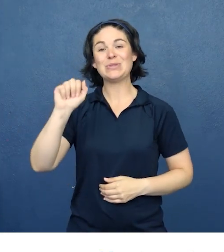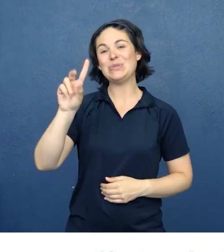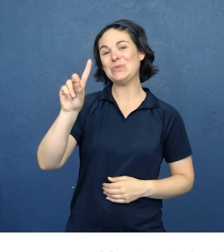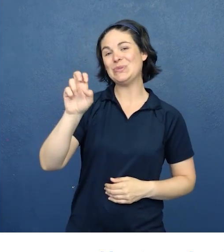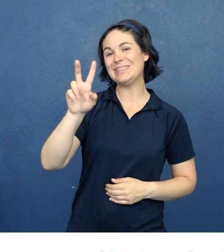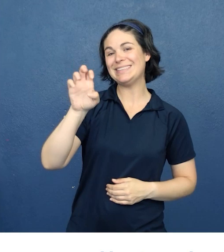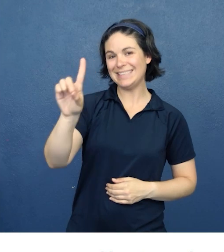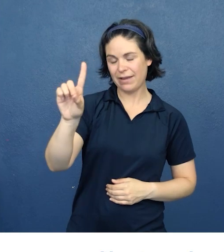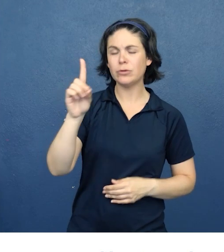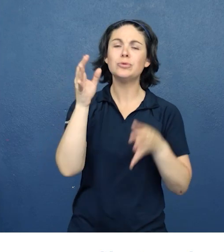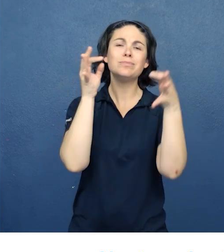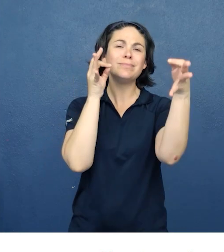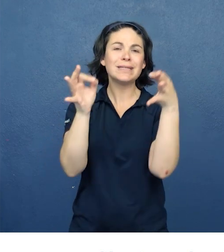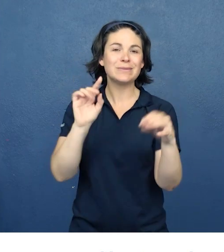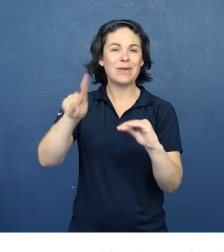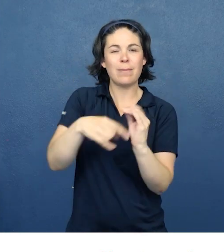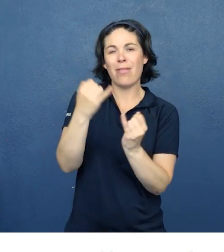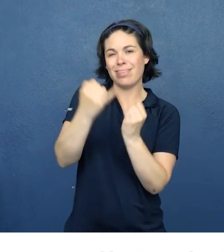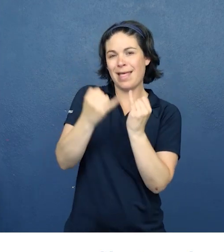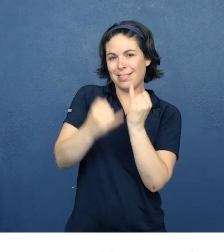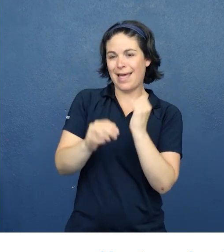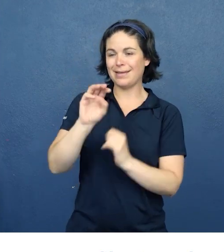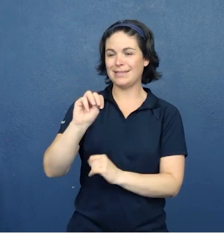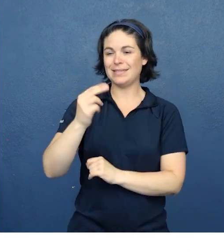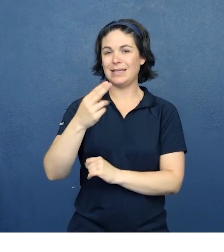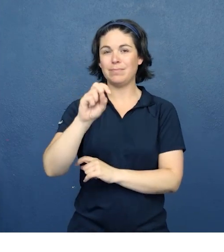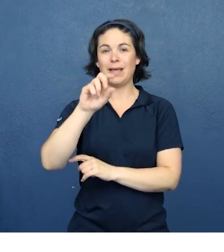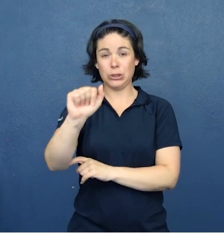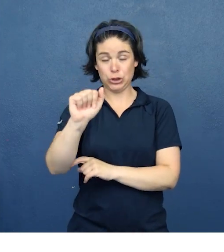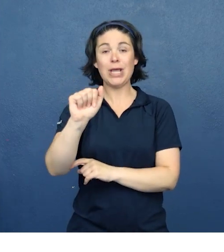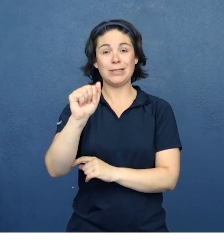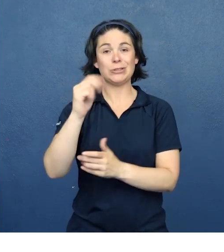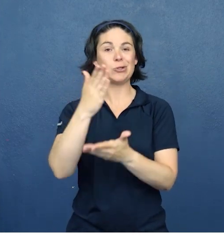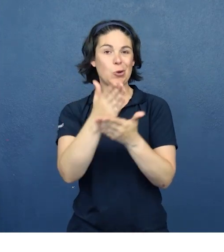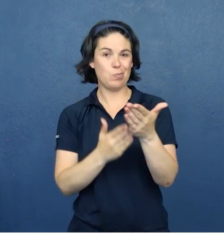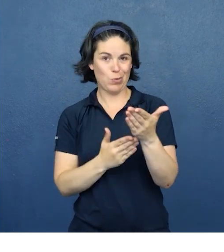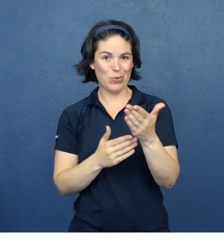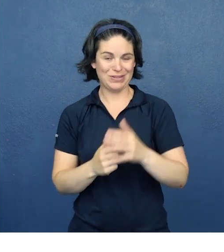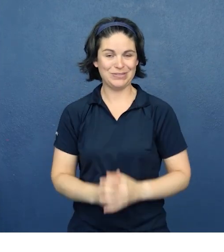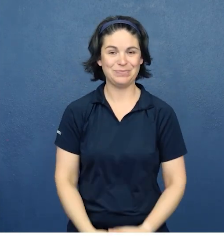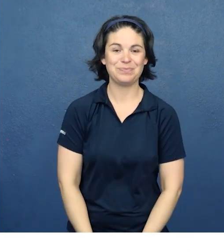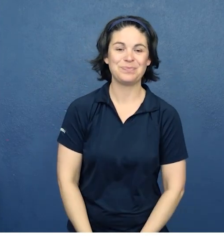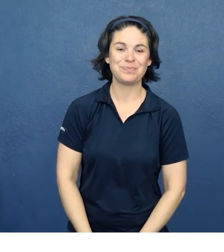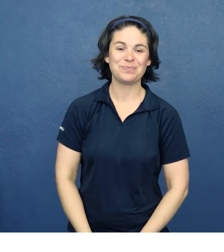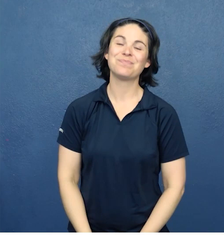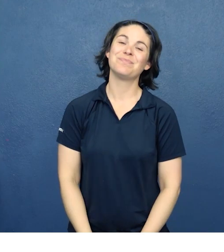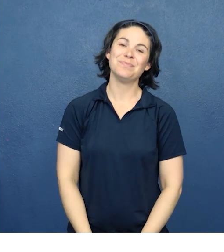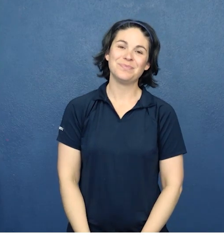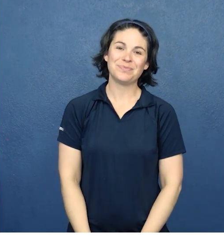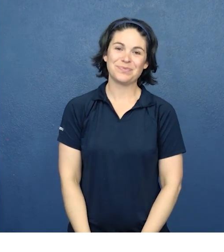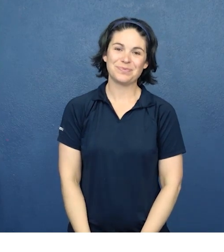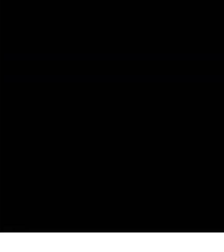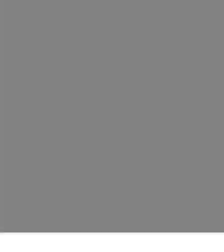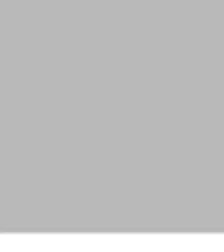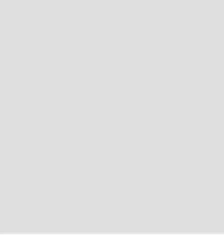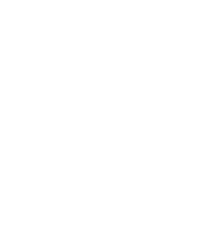David to tell us about the last MISA component, Capital, Facilities, and Technology. Thank